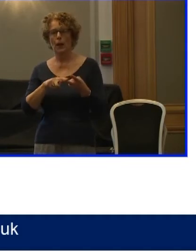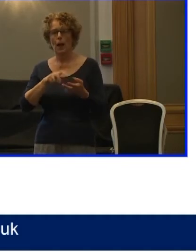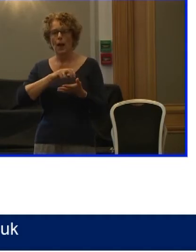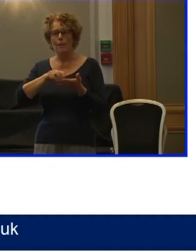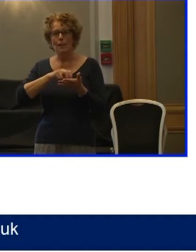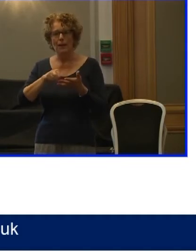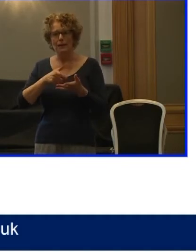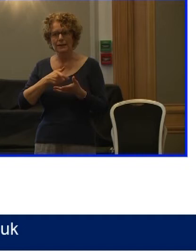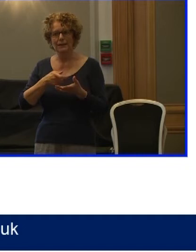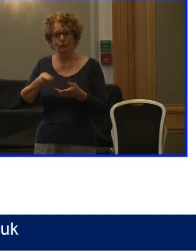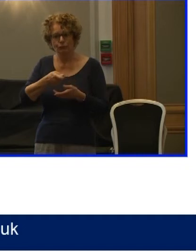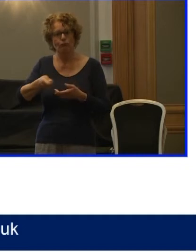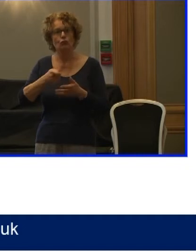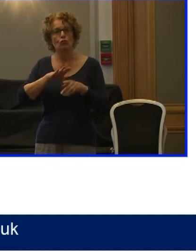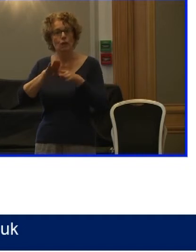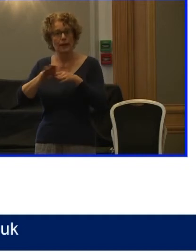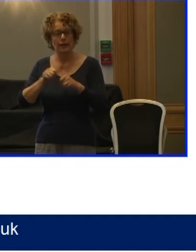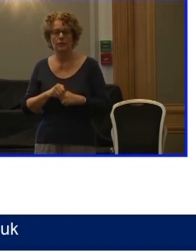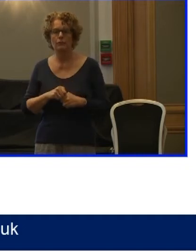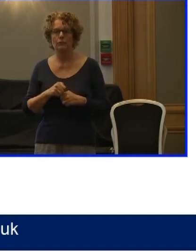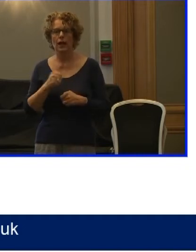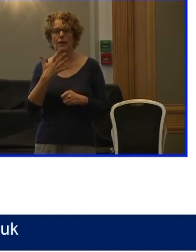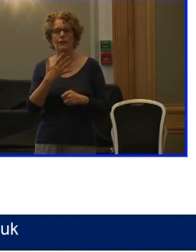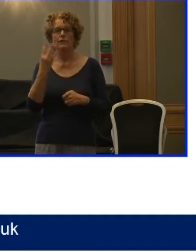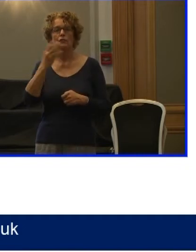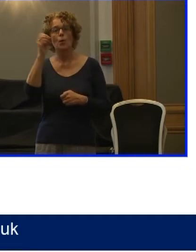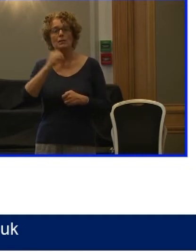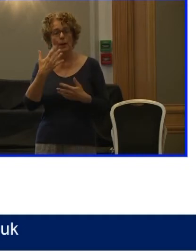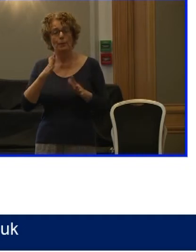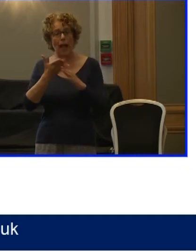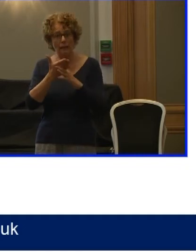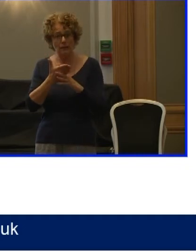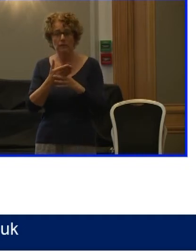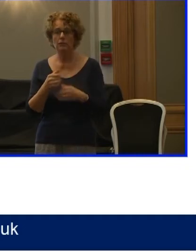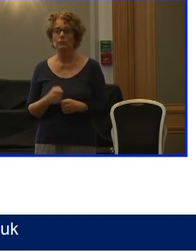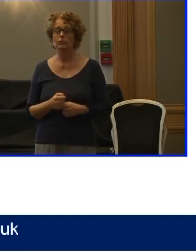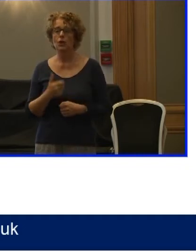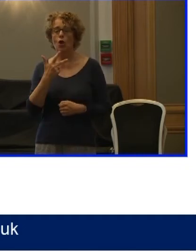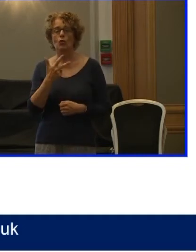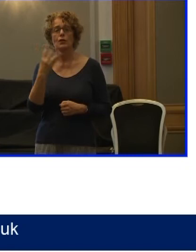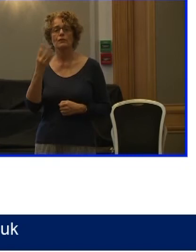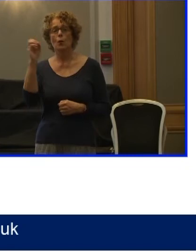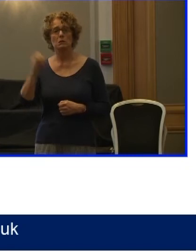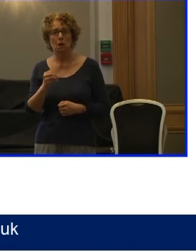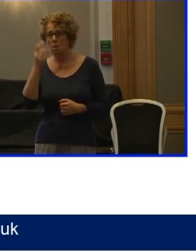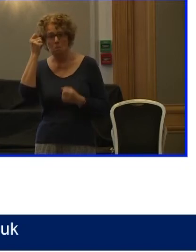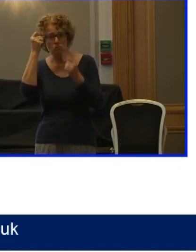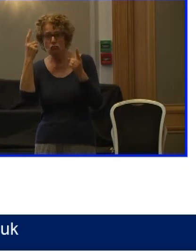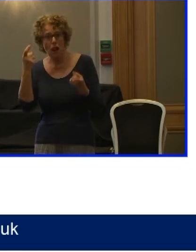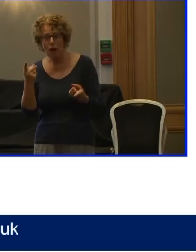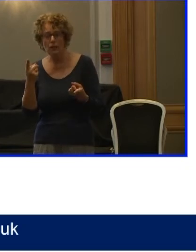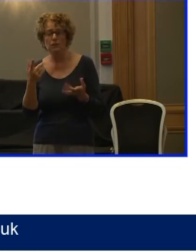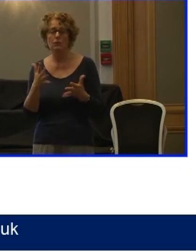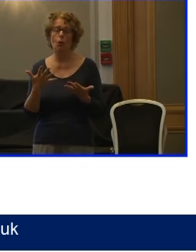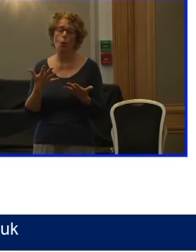training. 54% accessed it, 34% were not aware of it, or that it was not available to them.